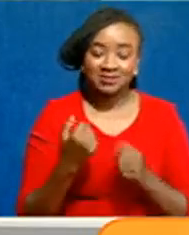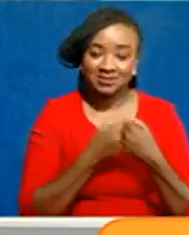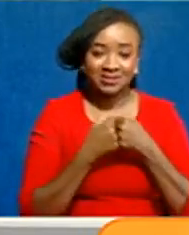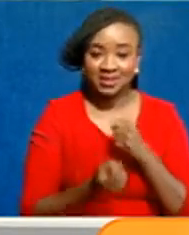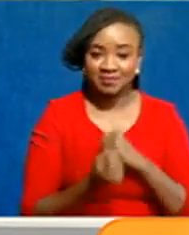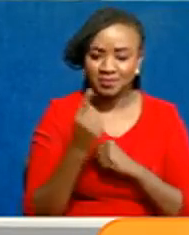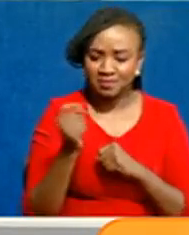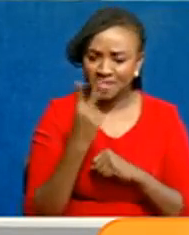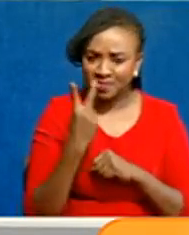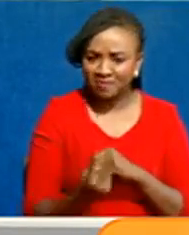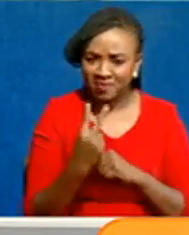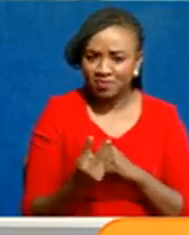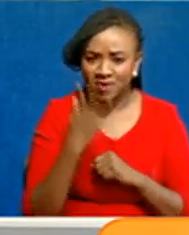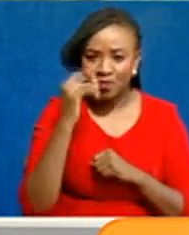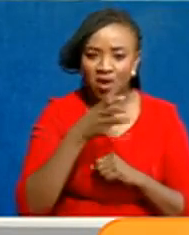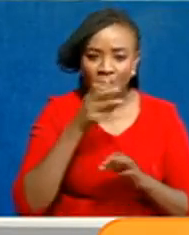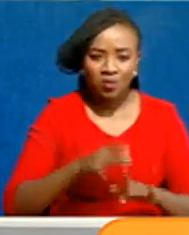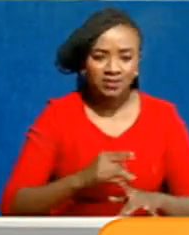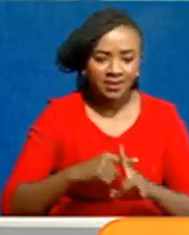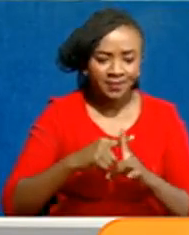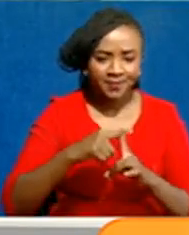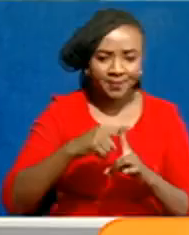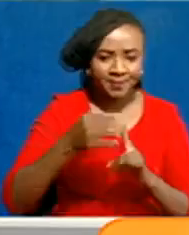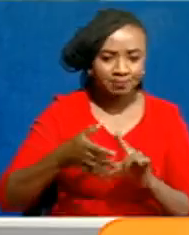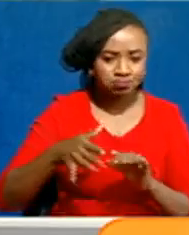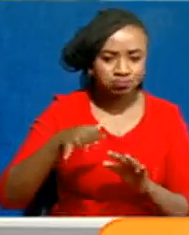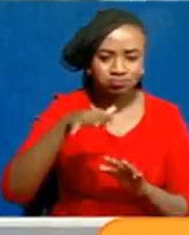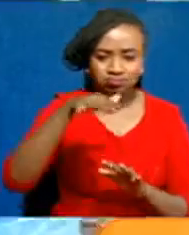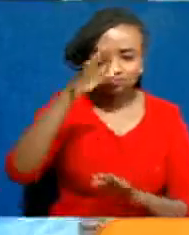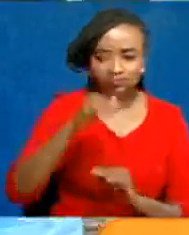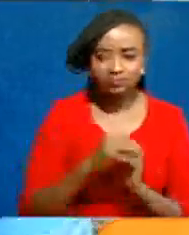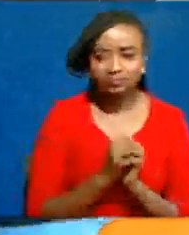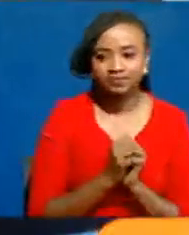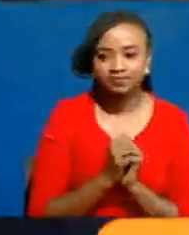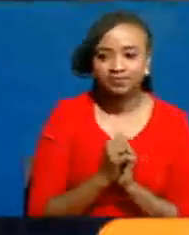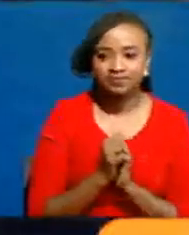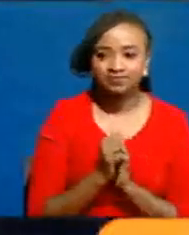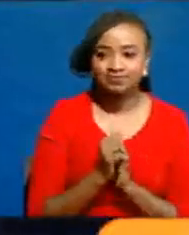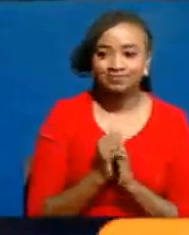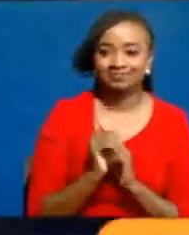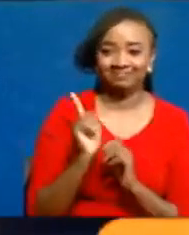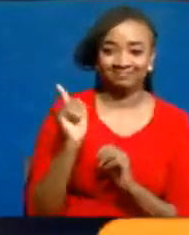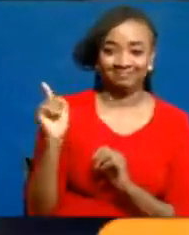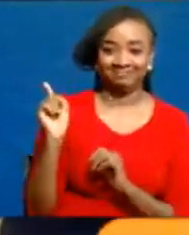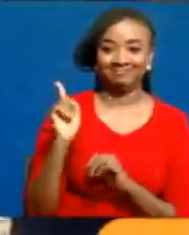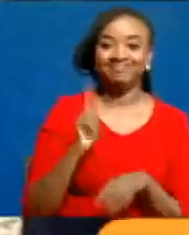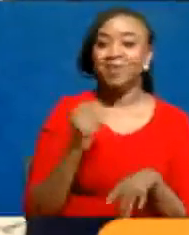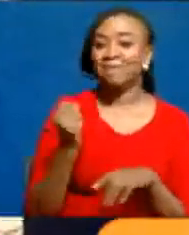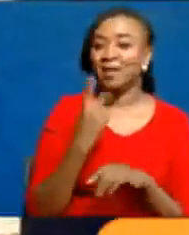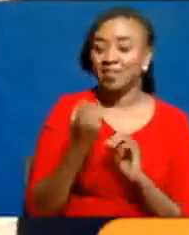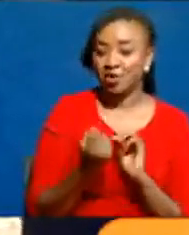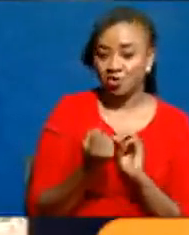in February as sea temperatures continue to rise. Are you developing bigger? In